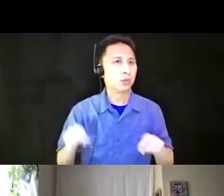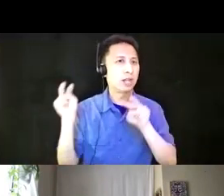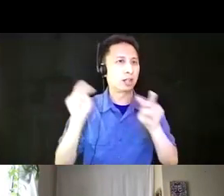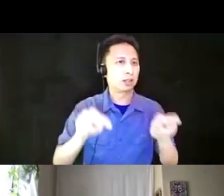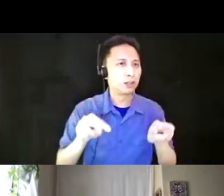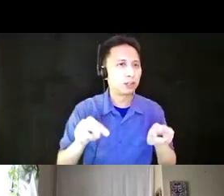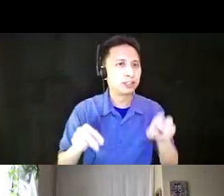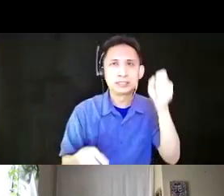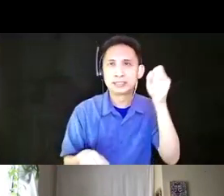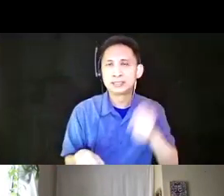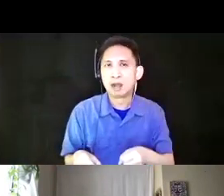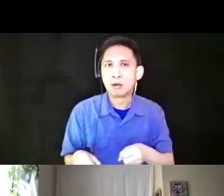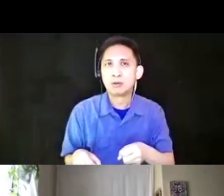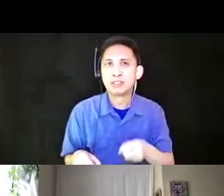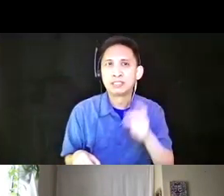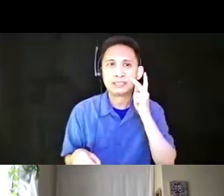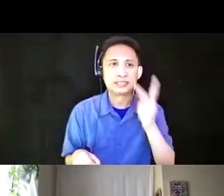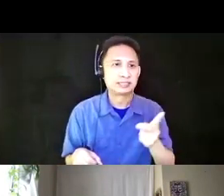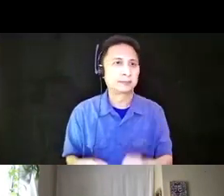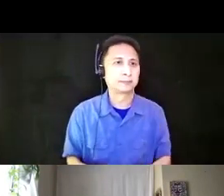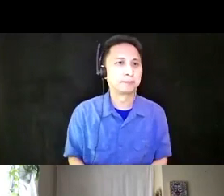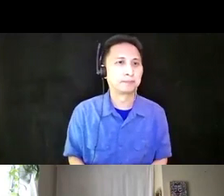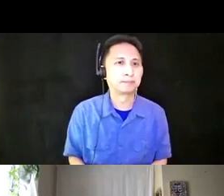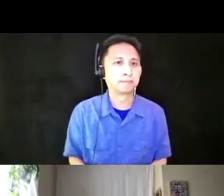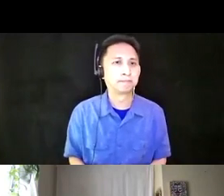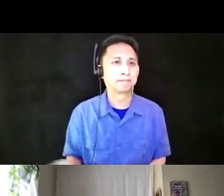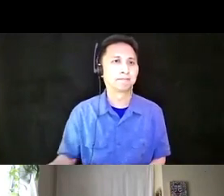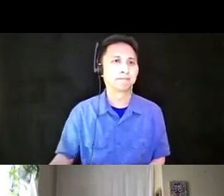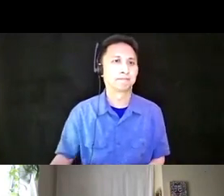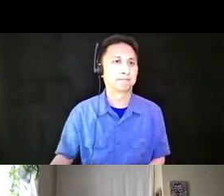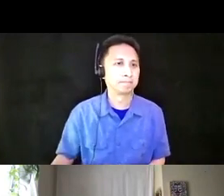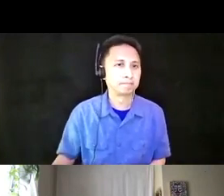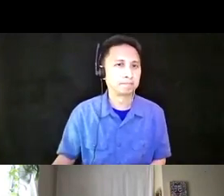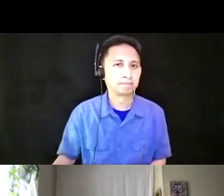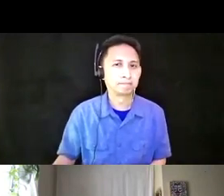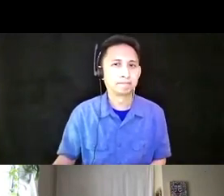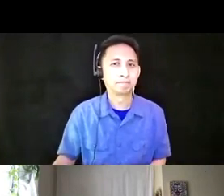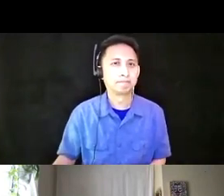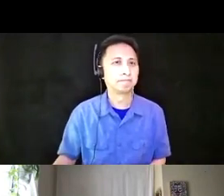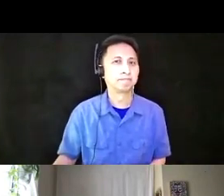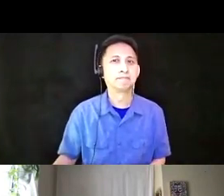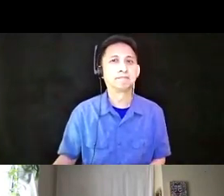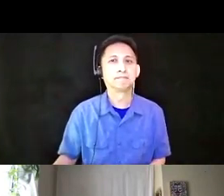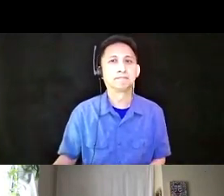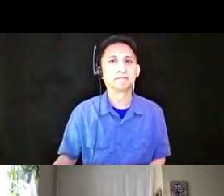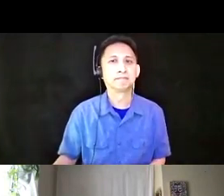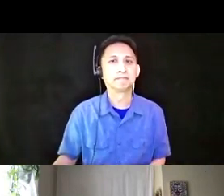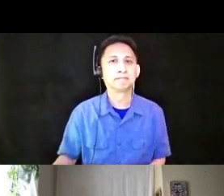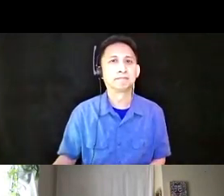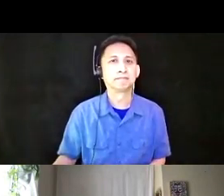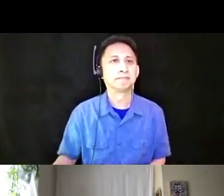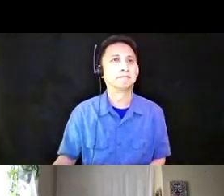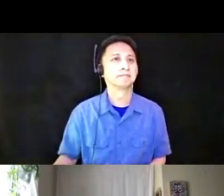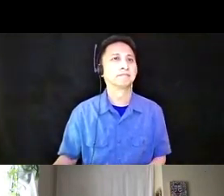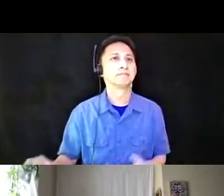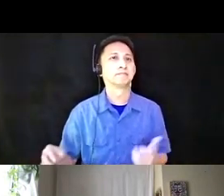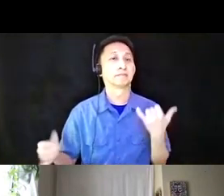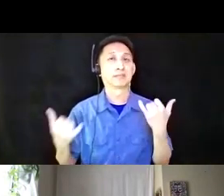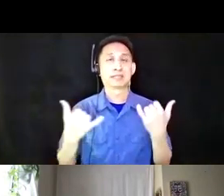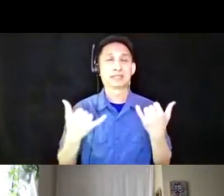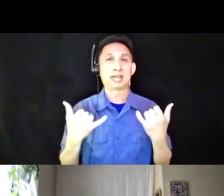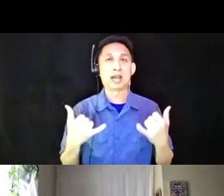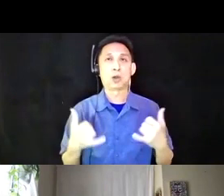is. Then we have metal, which is to the right,